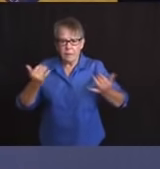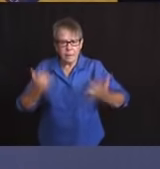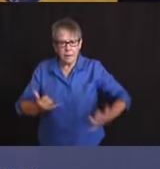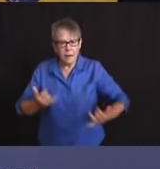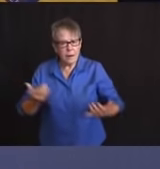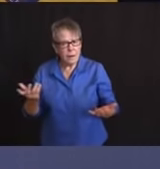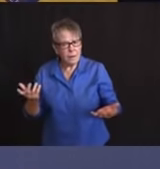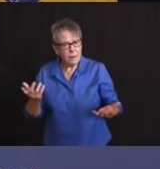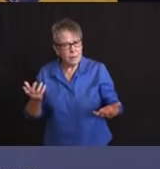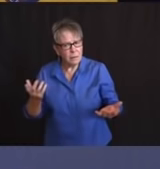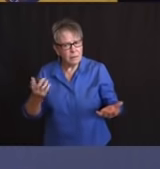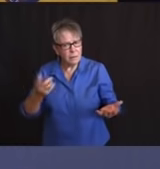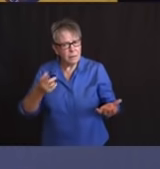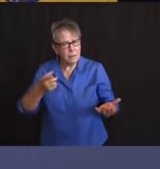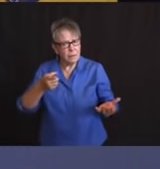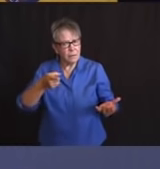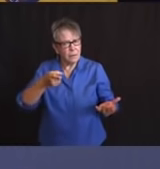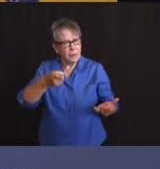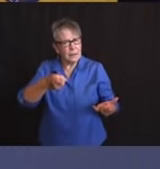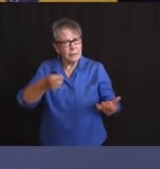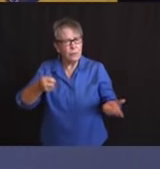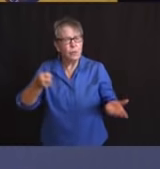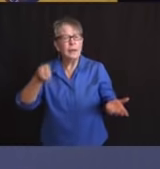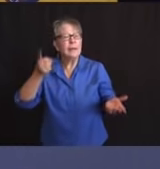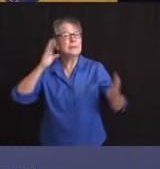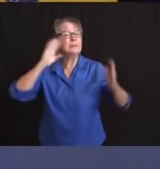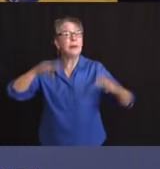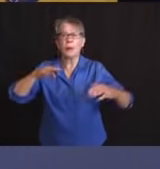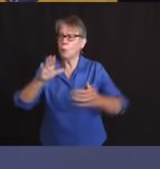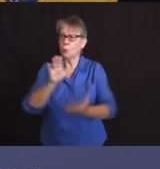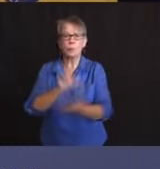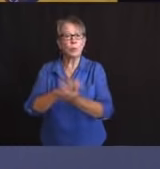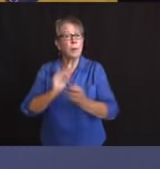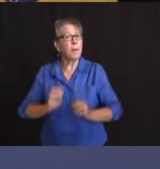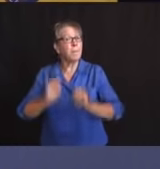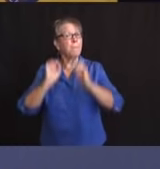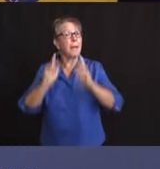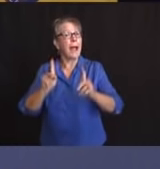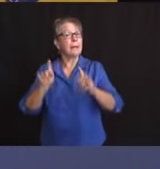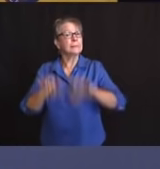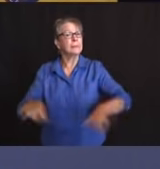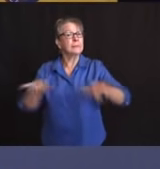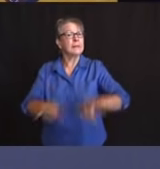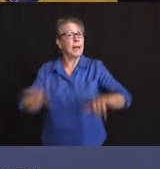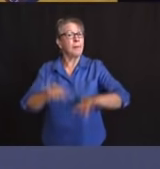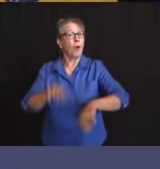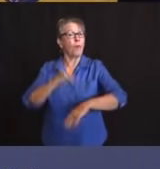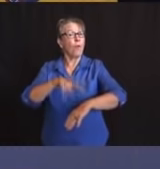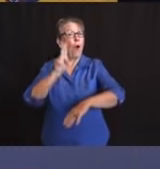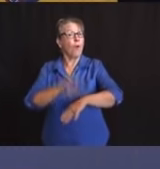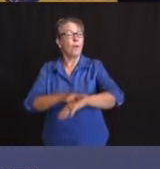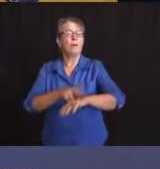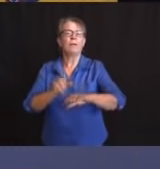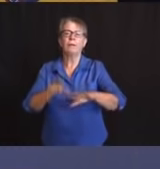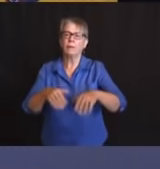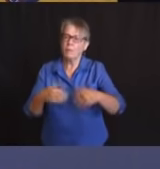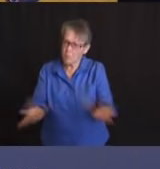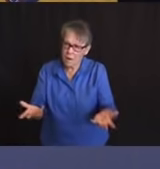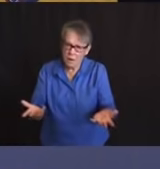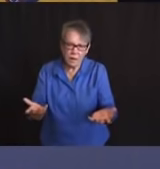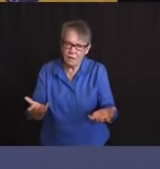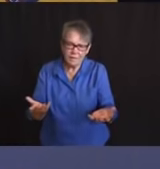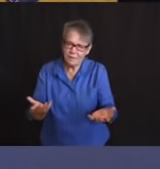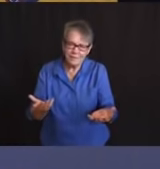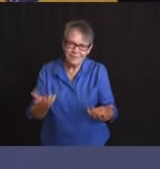year has not been paying attention over the past 6 months. This will be unusual no matter what your configuration is, no matter what